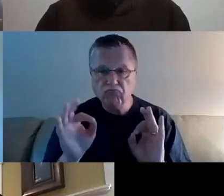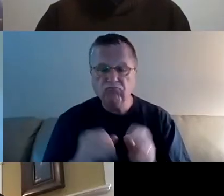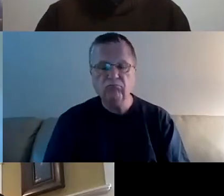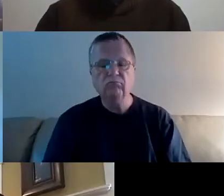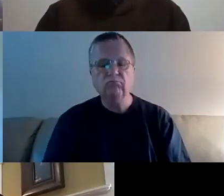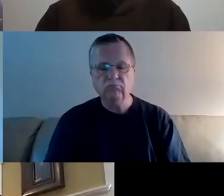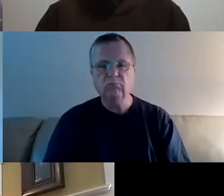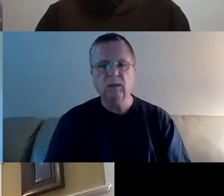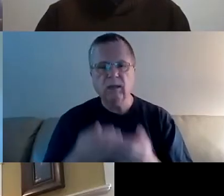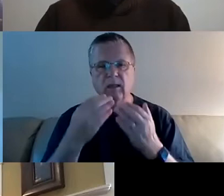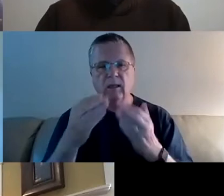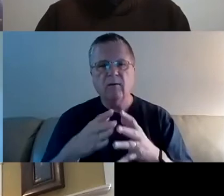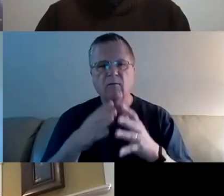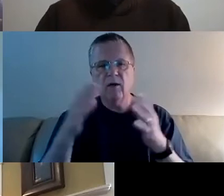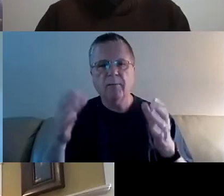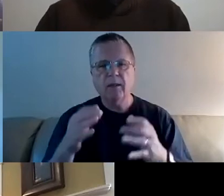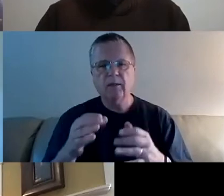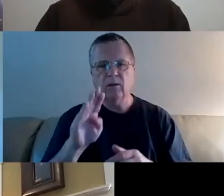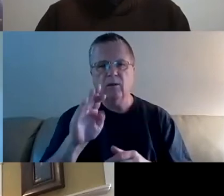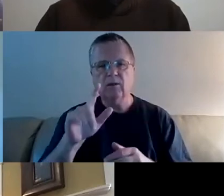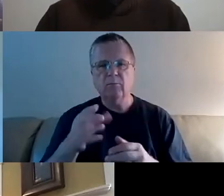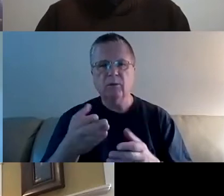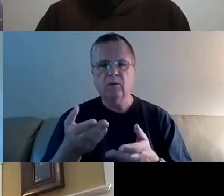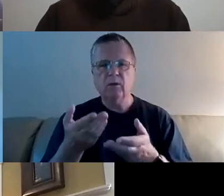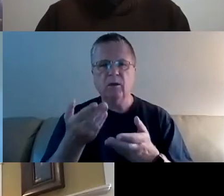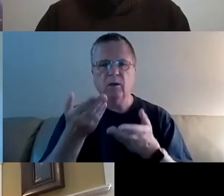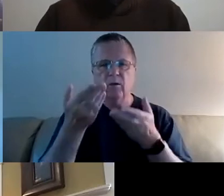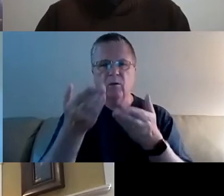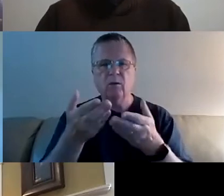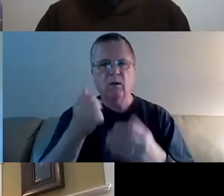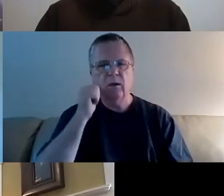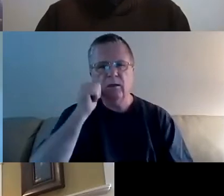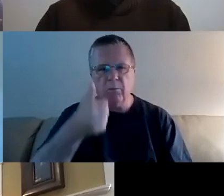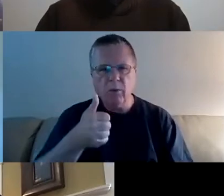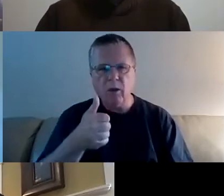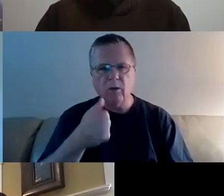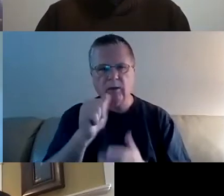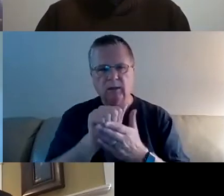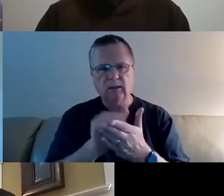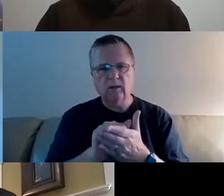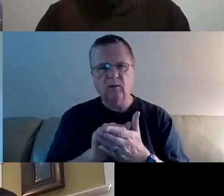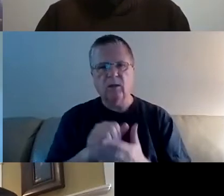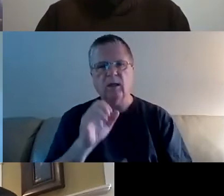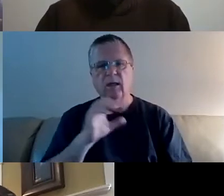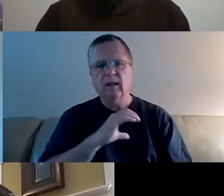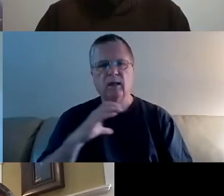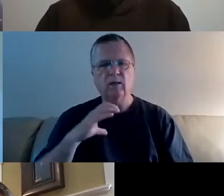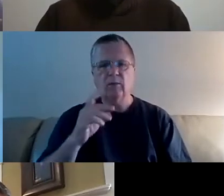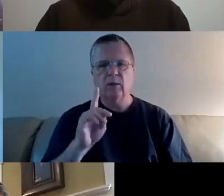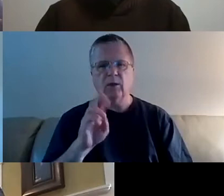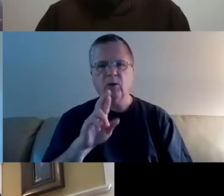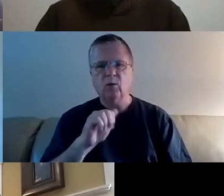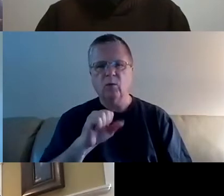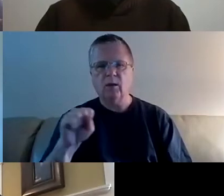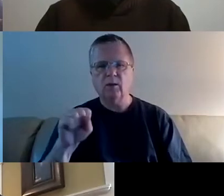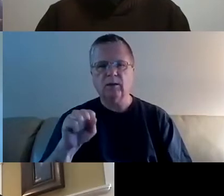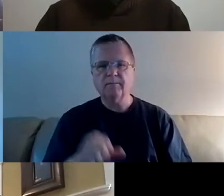Okay, thank you very much. Those bills will appear on tomorrow's agenda. Councilman Cross, Chair of Human Resources. No new papers,